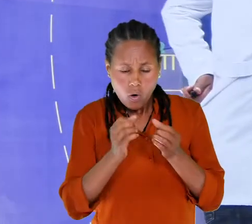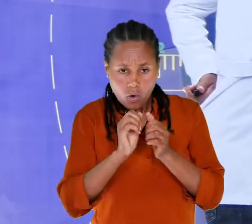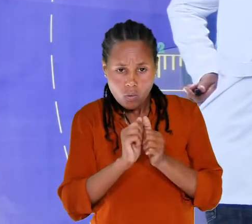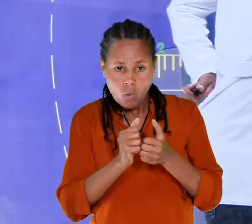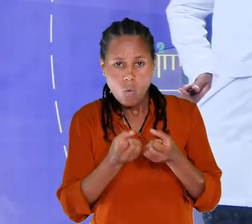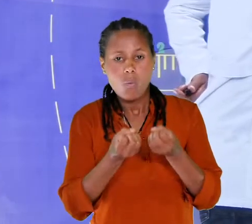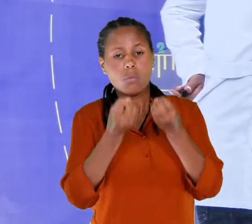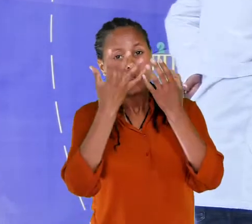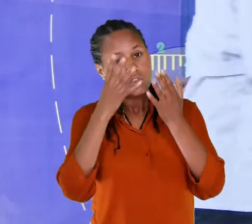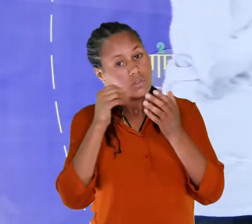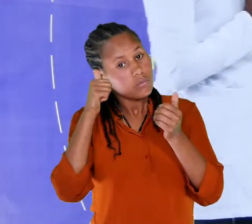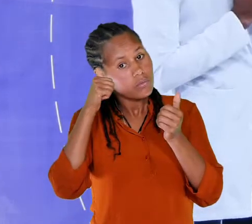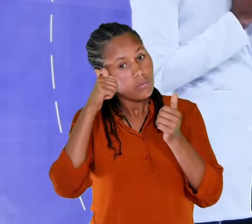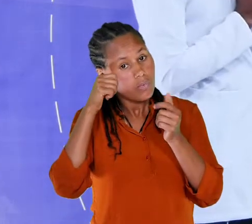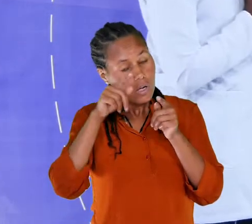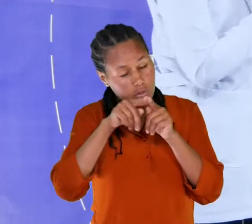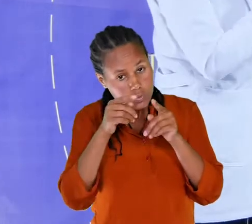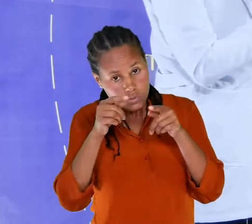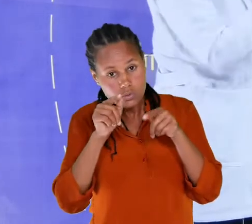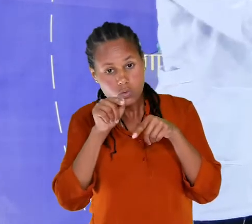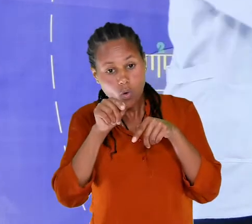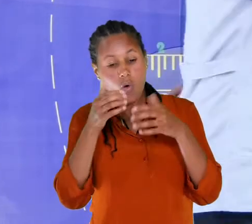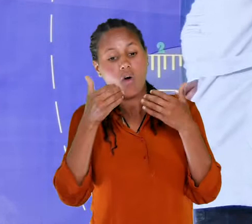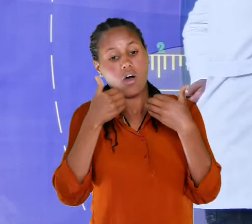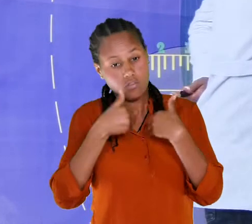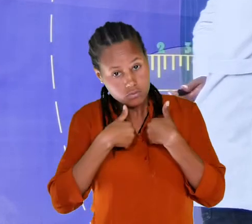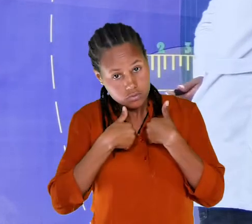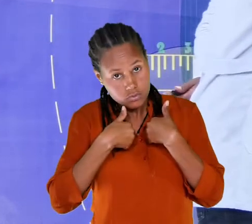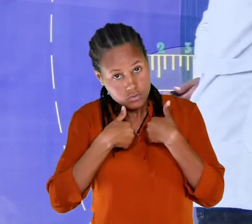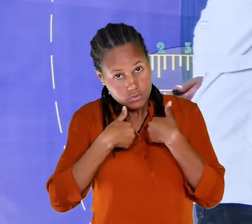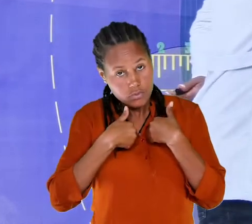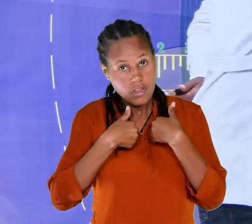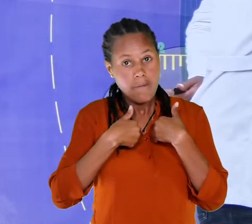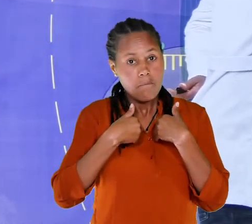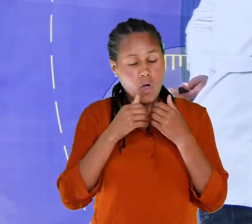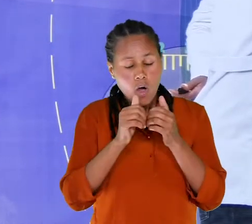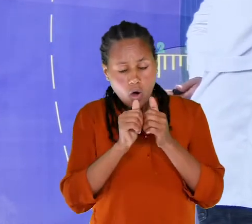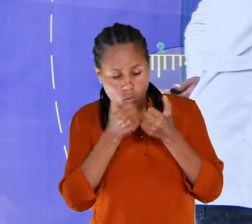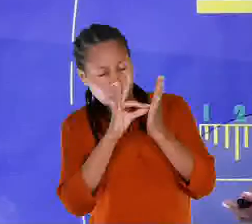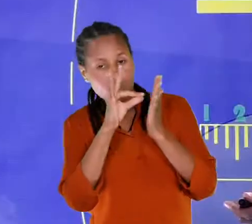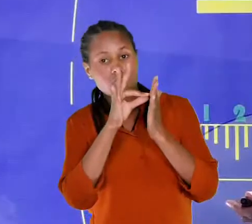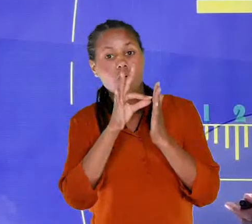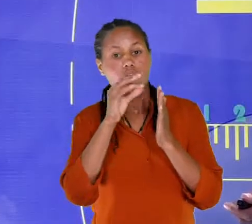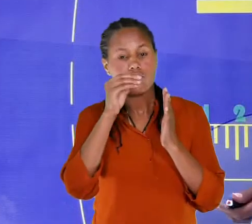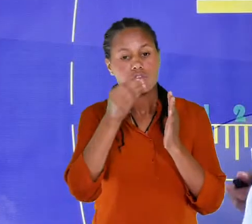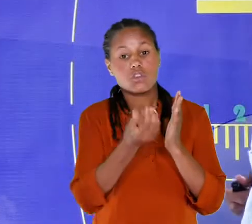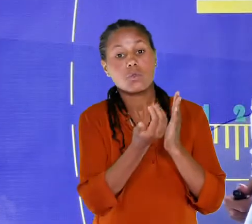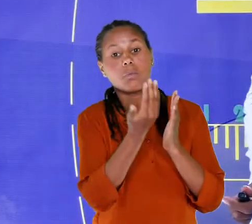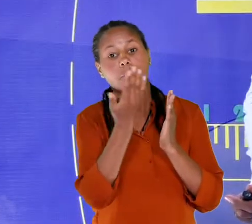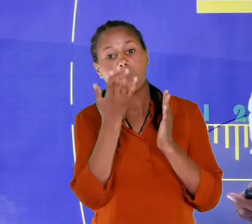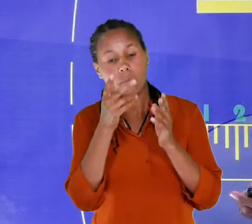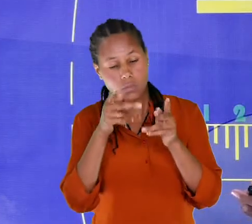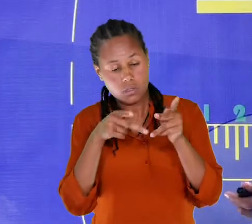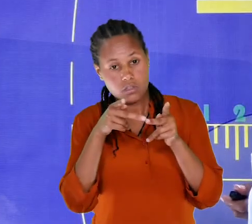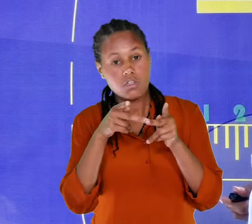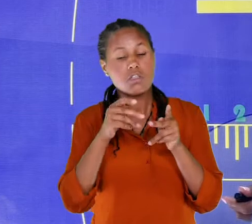used how many, because he wants to know the number of somebody or student B has. Here,